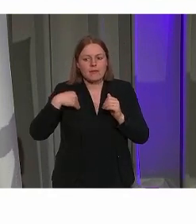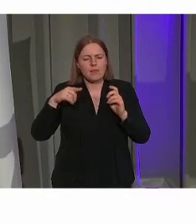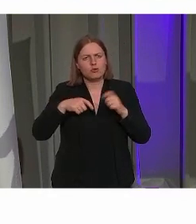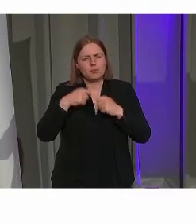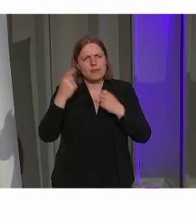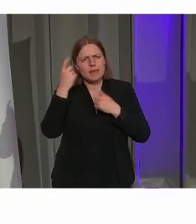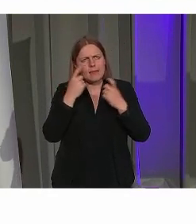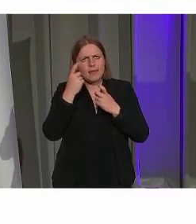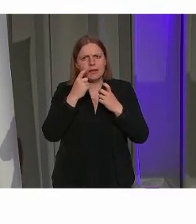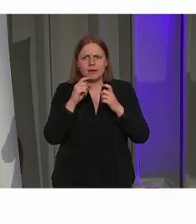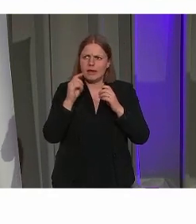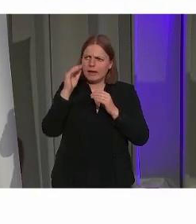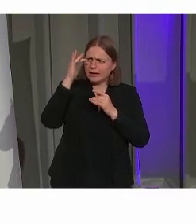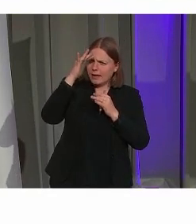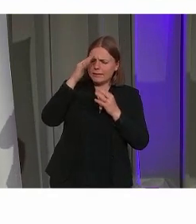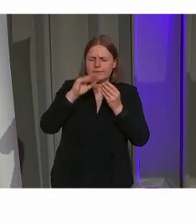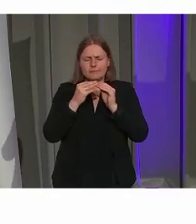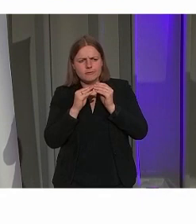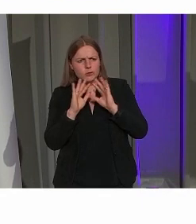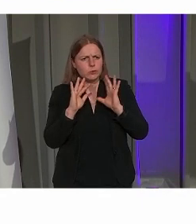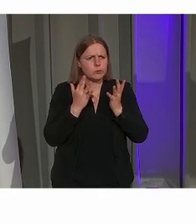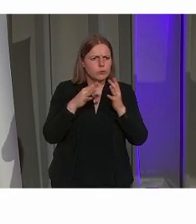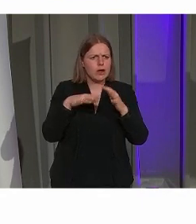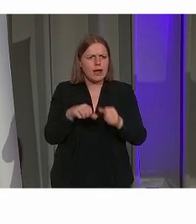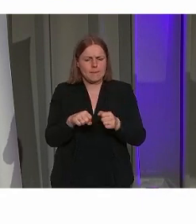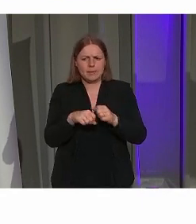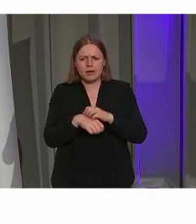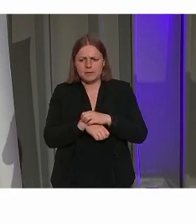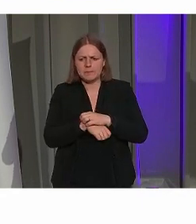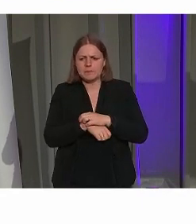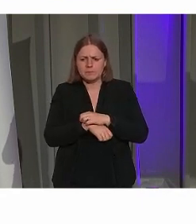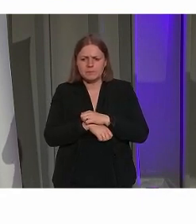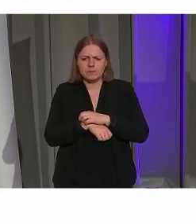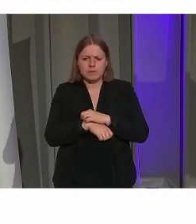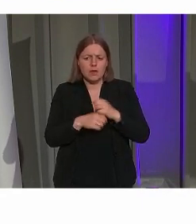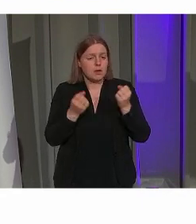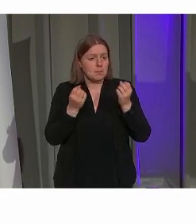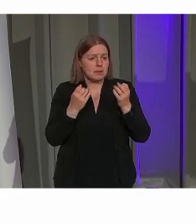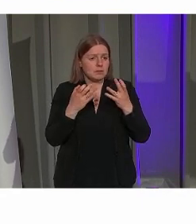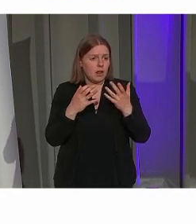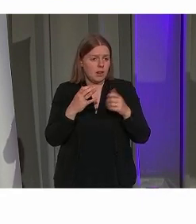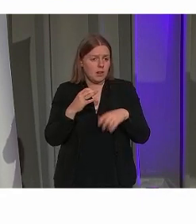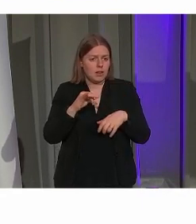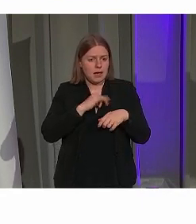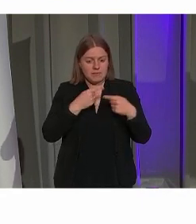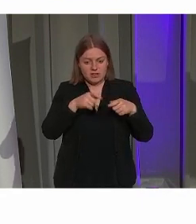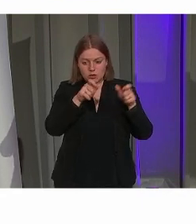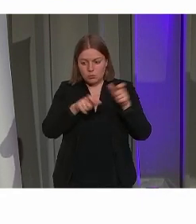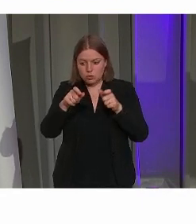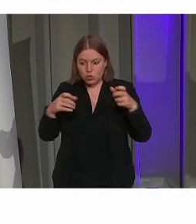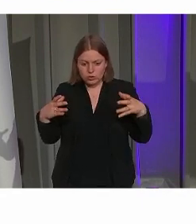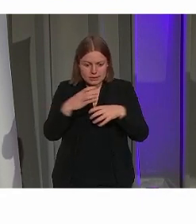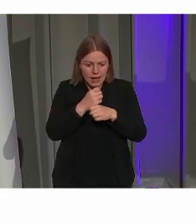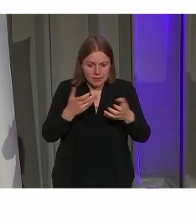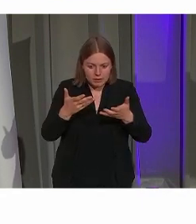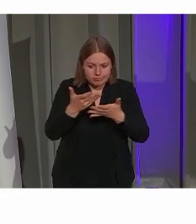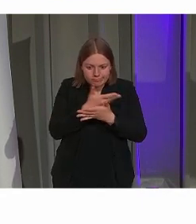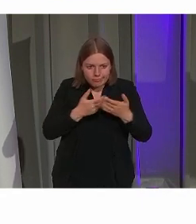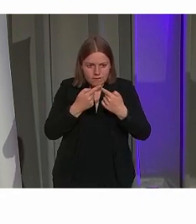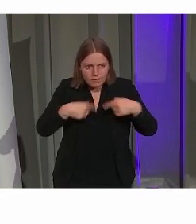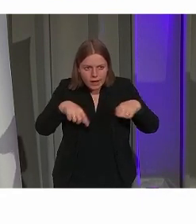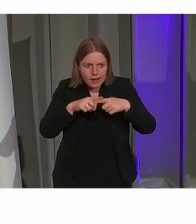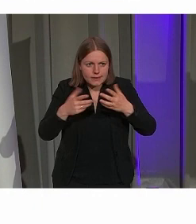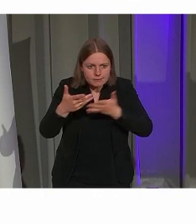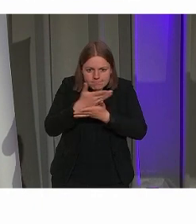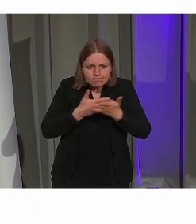pathway, the footpath. So this is when the creative process starts. A redesign starts by bringing